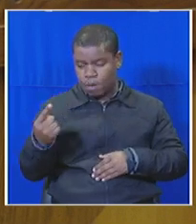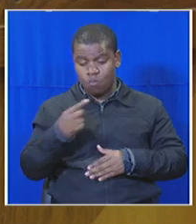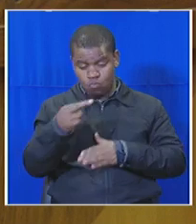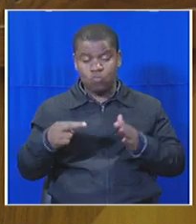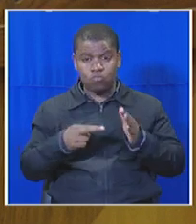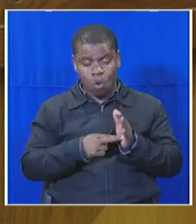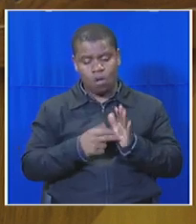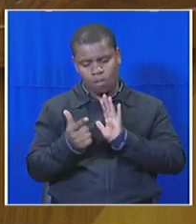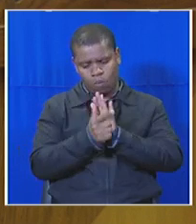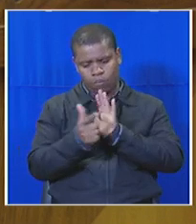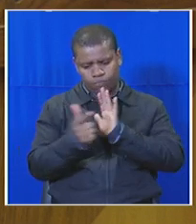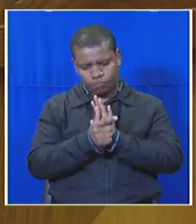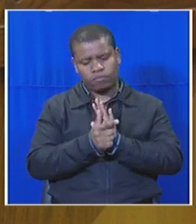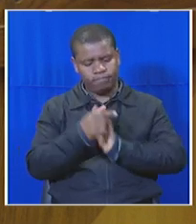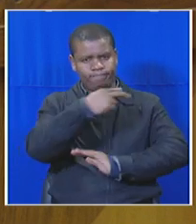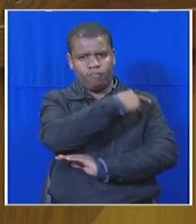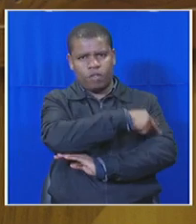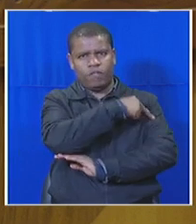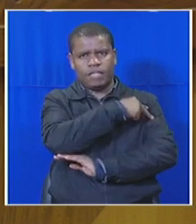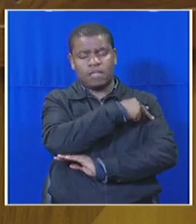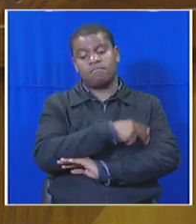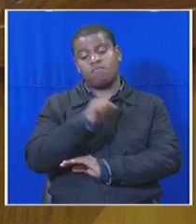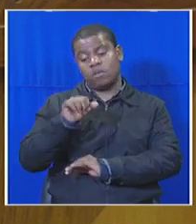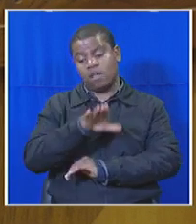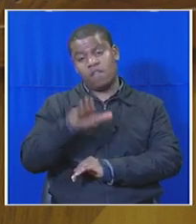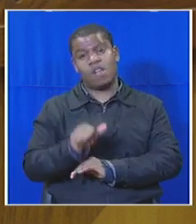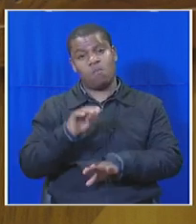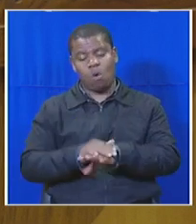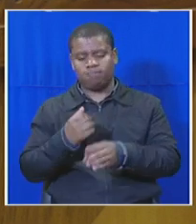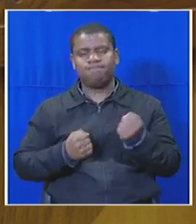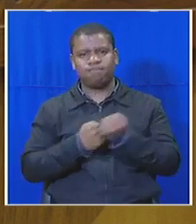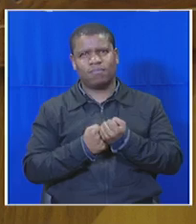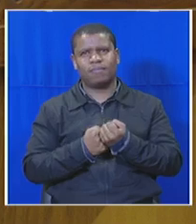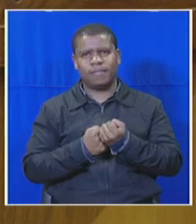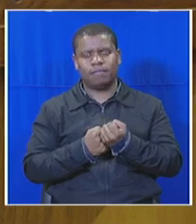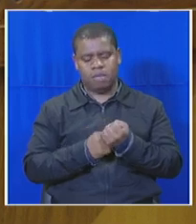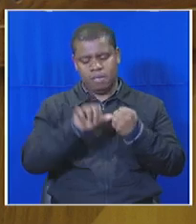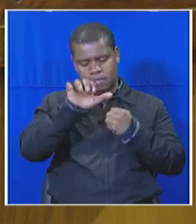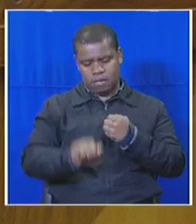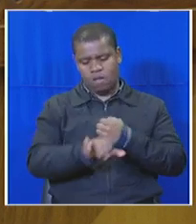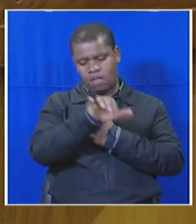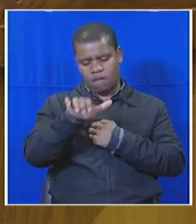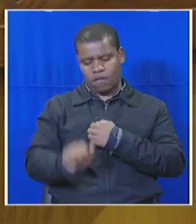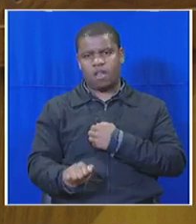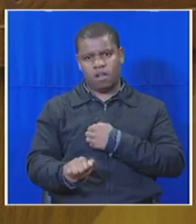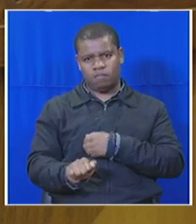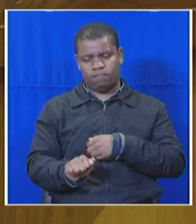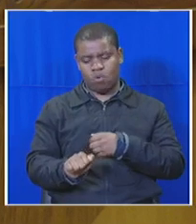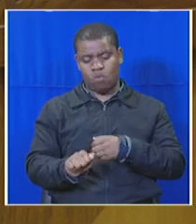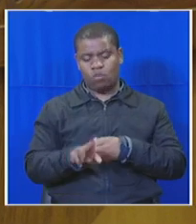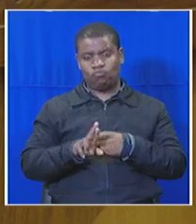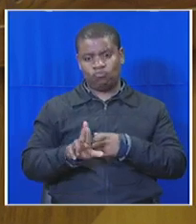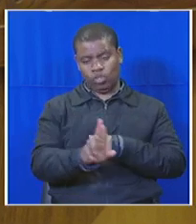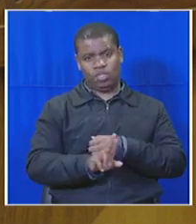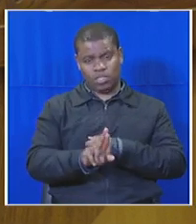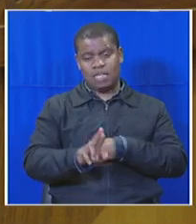law enforcement officers of South Africa, of the Southern African region, and even further